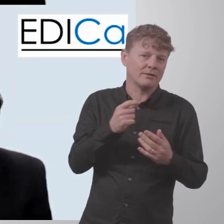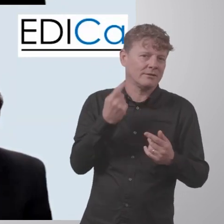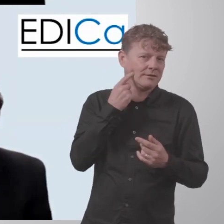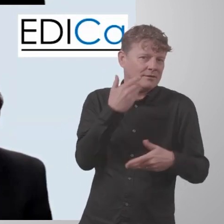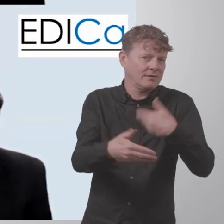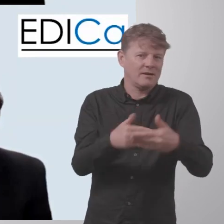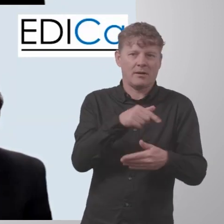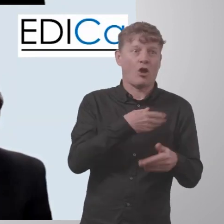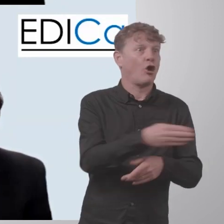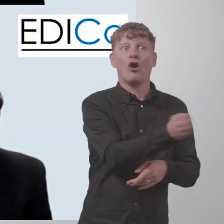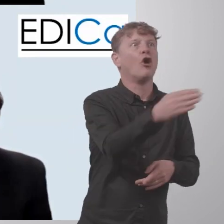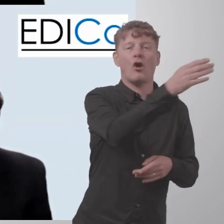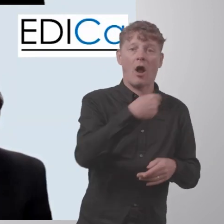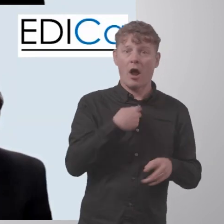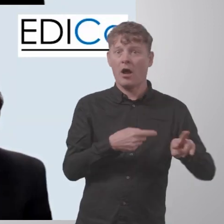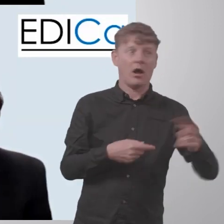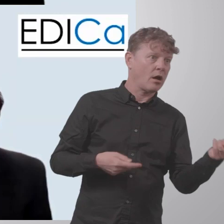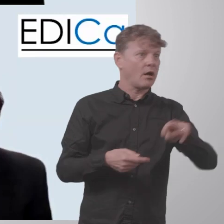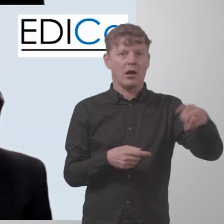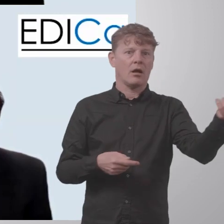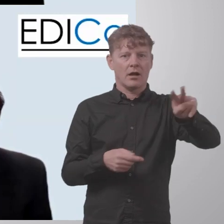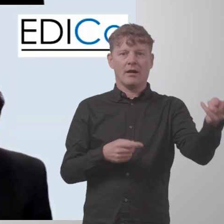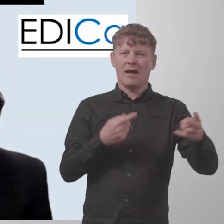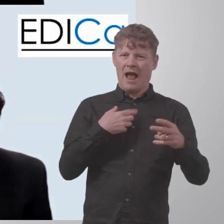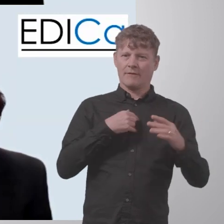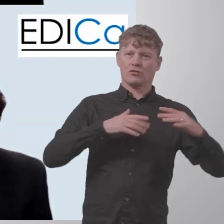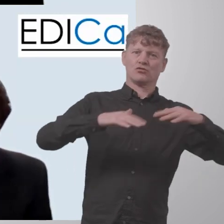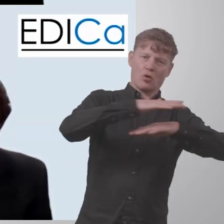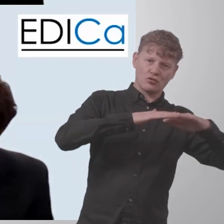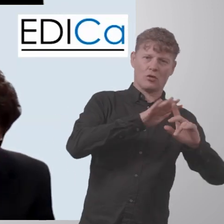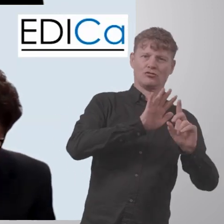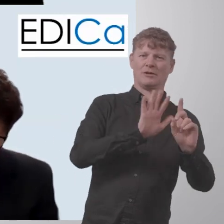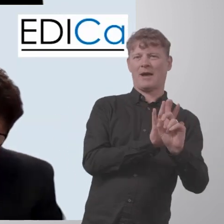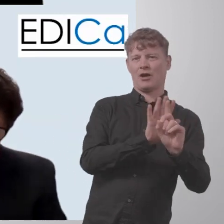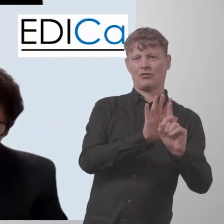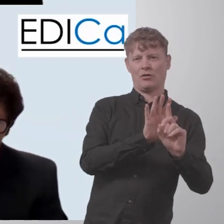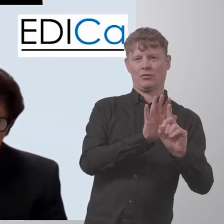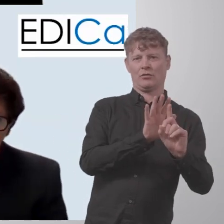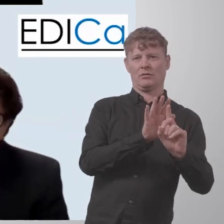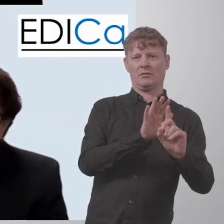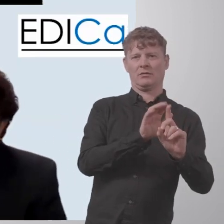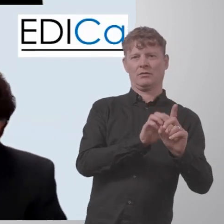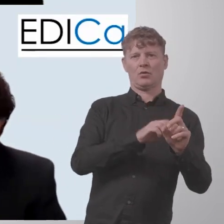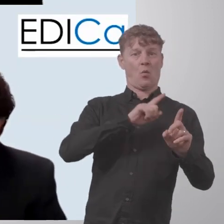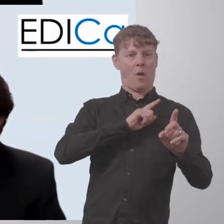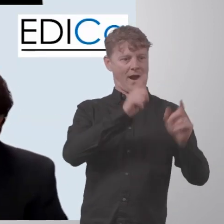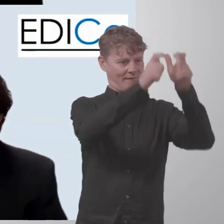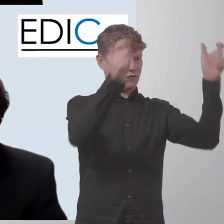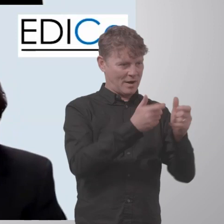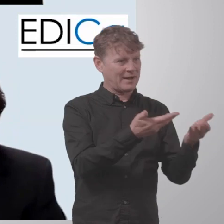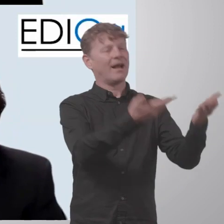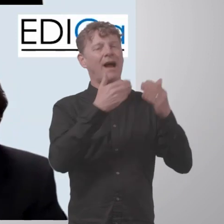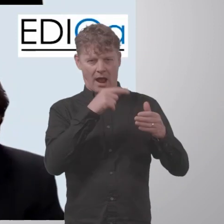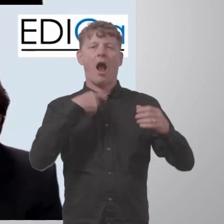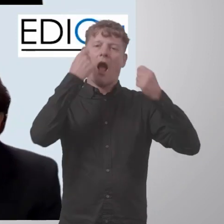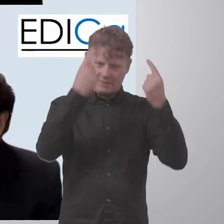much more to a sociology background, and for me that explains the problems that I'm addressing far better than psychology does. So